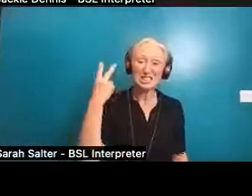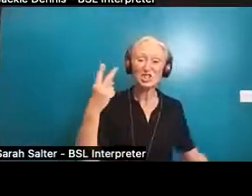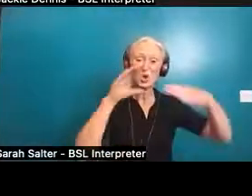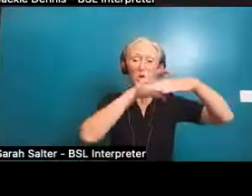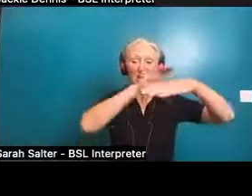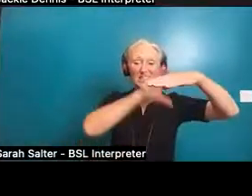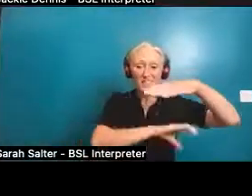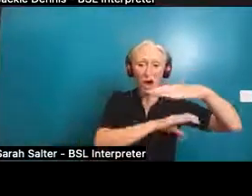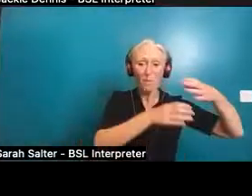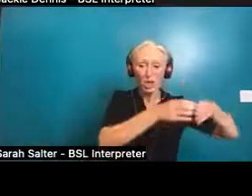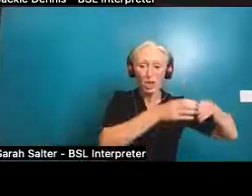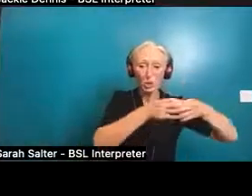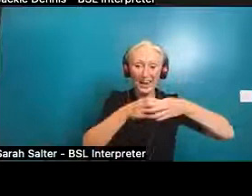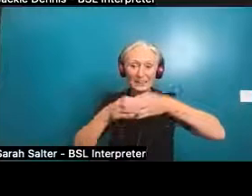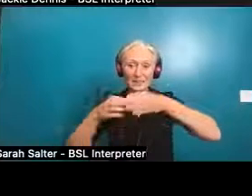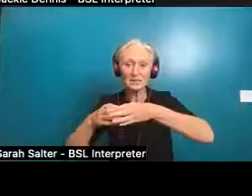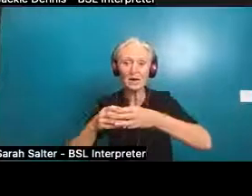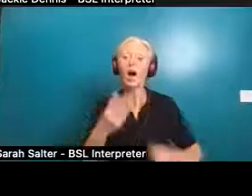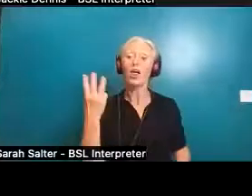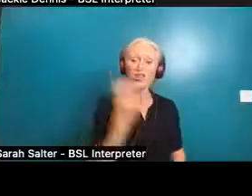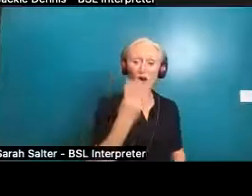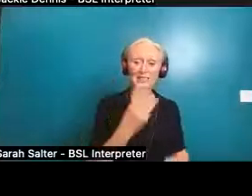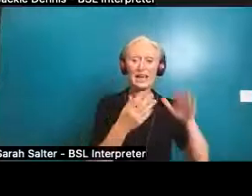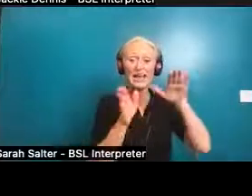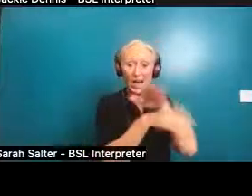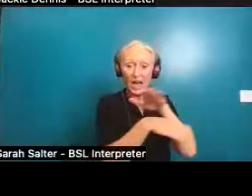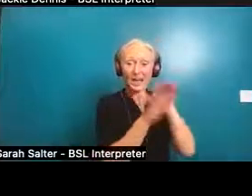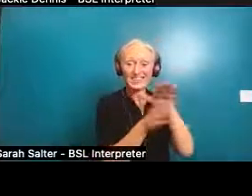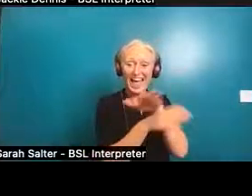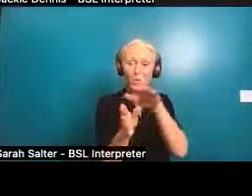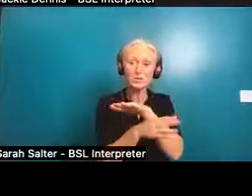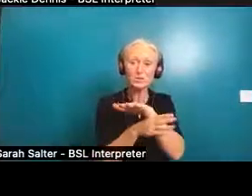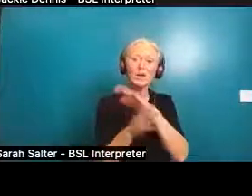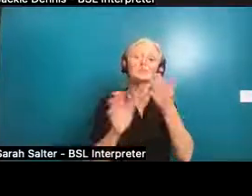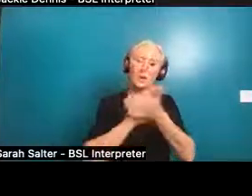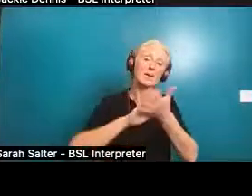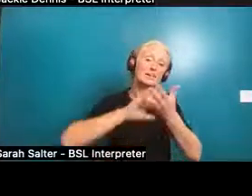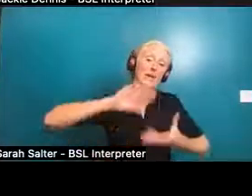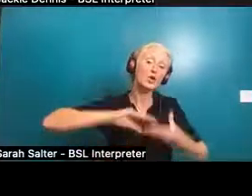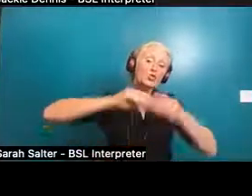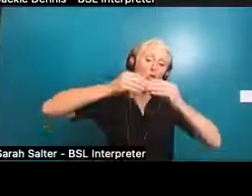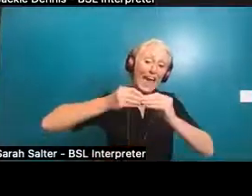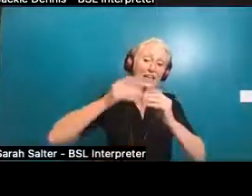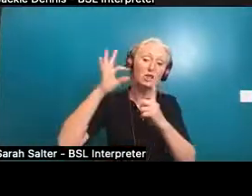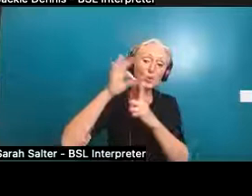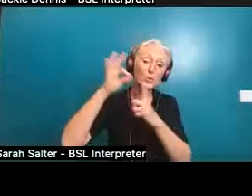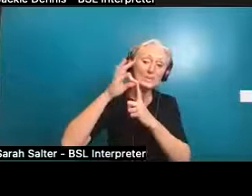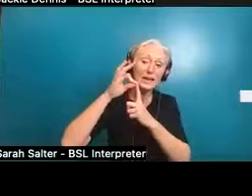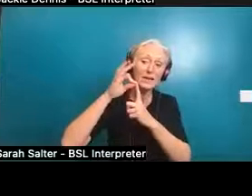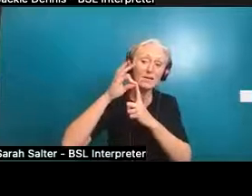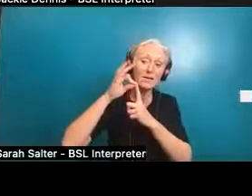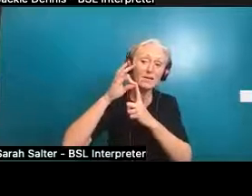out 13, and essentially it produces the protein, but without that particular subunit. Now,